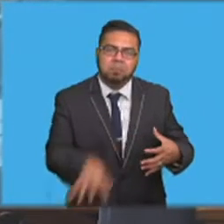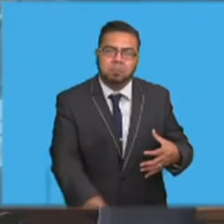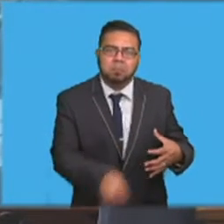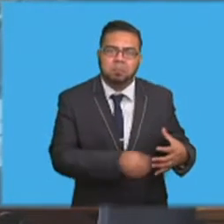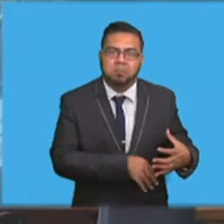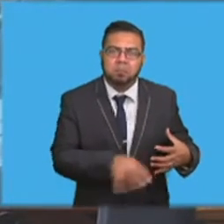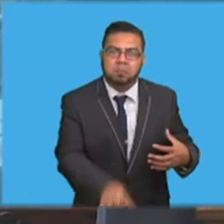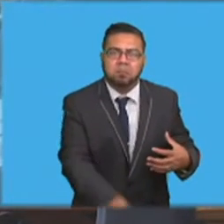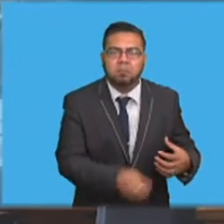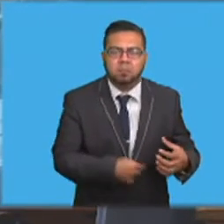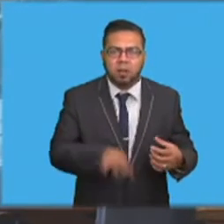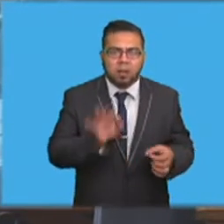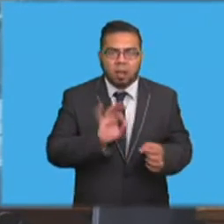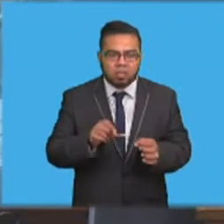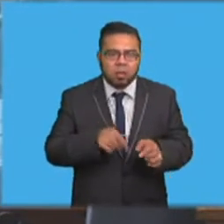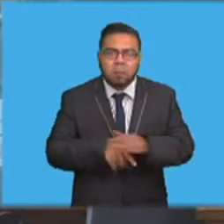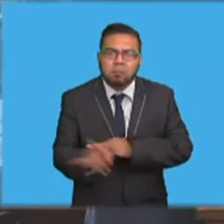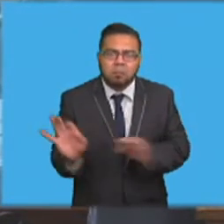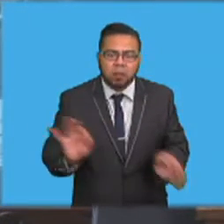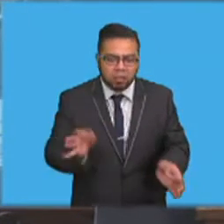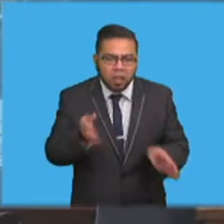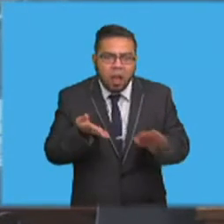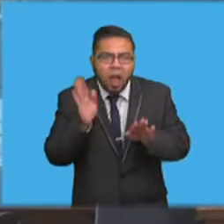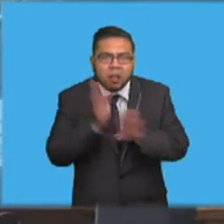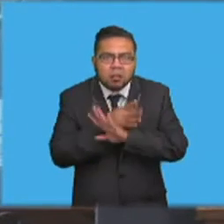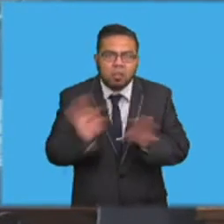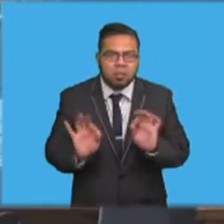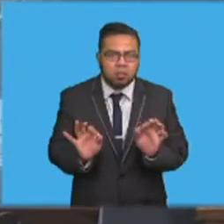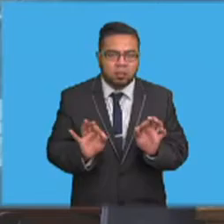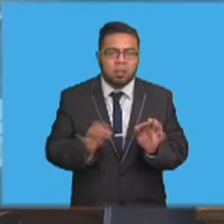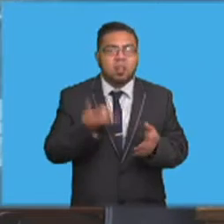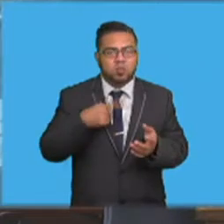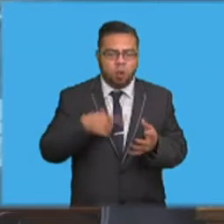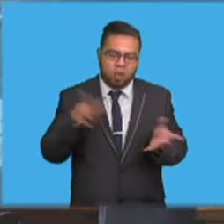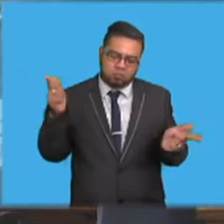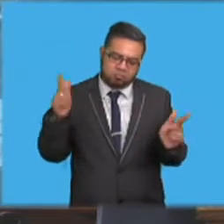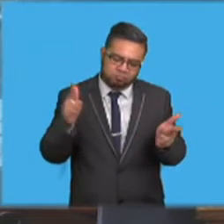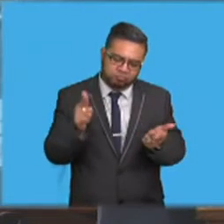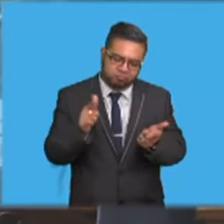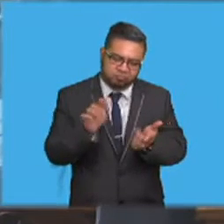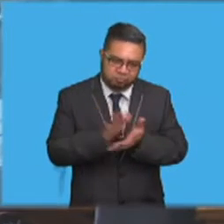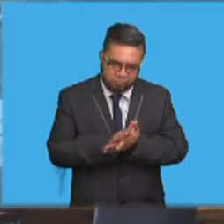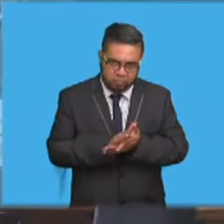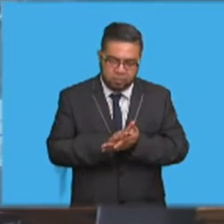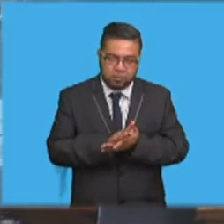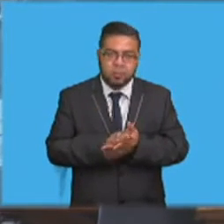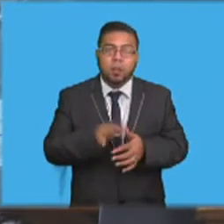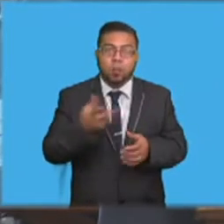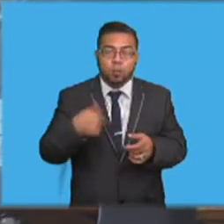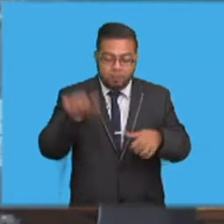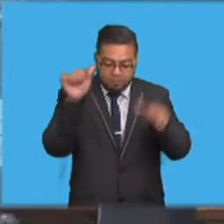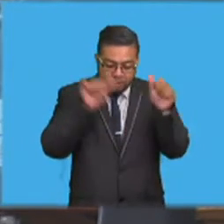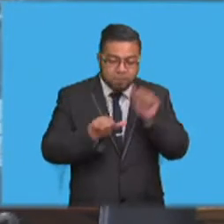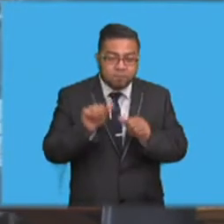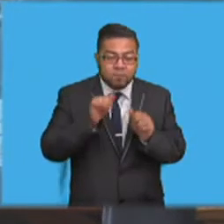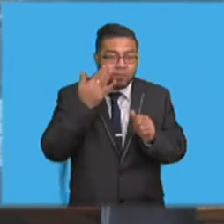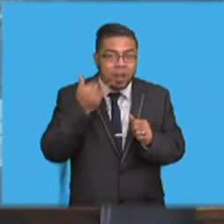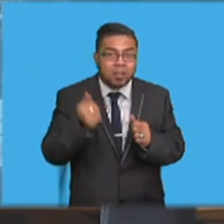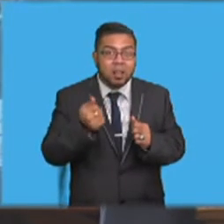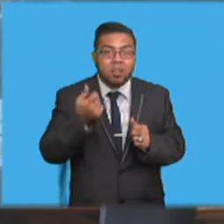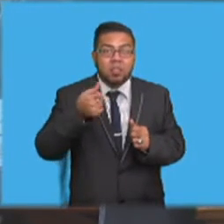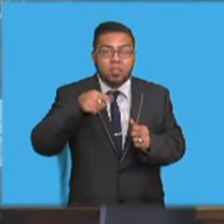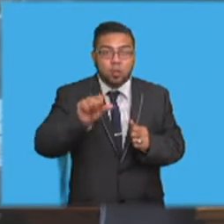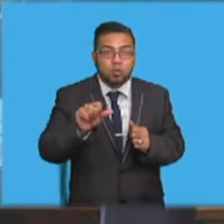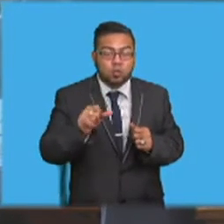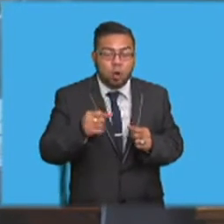of this, prior to the announcement of the ban, our survey indicated that there have been an increase in the use